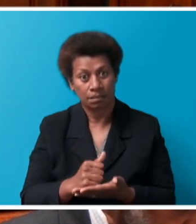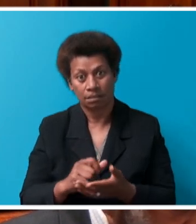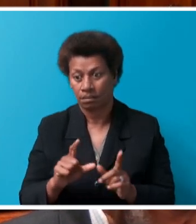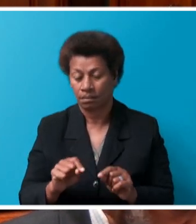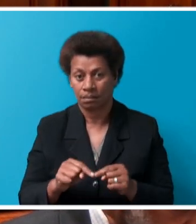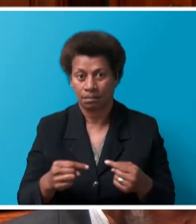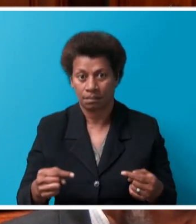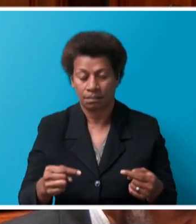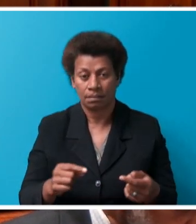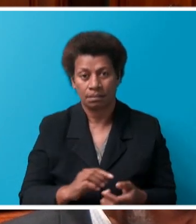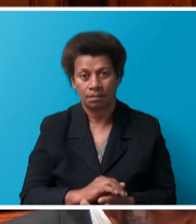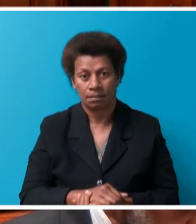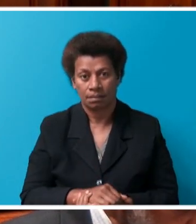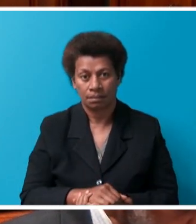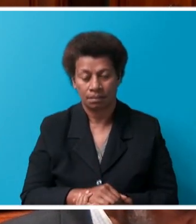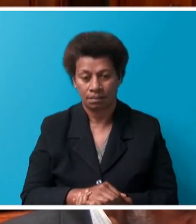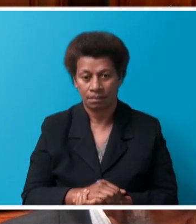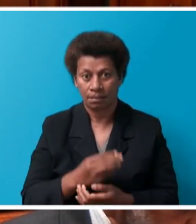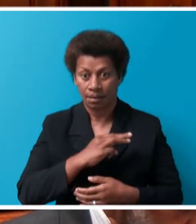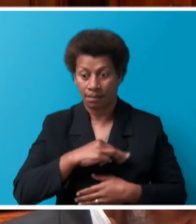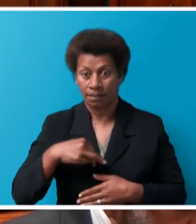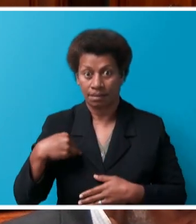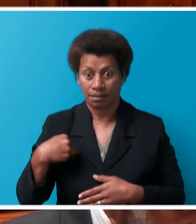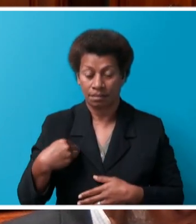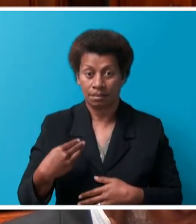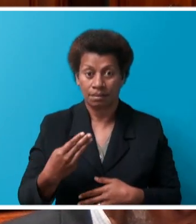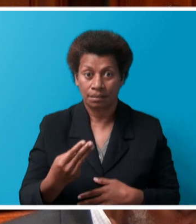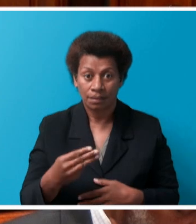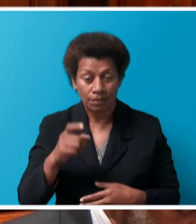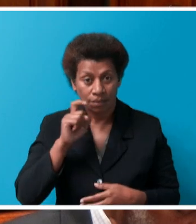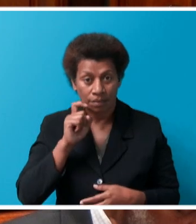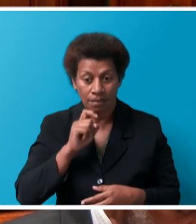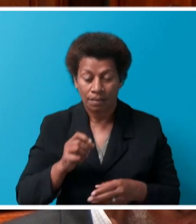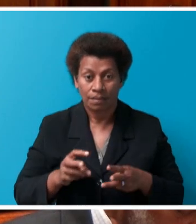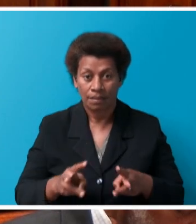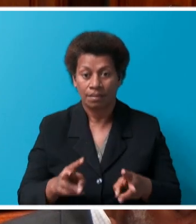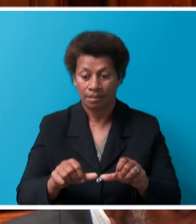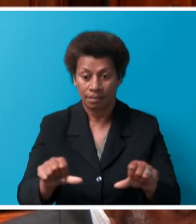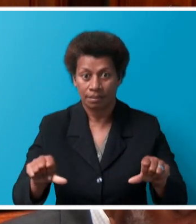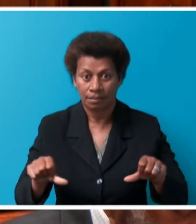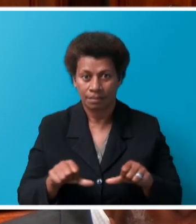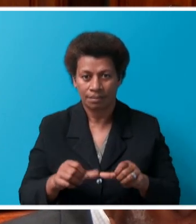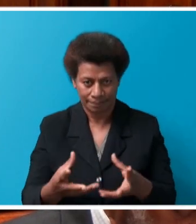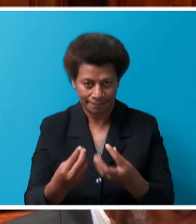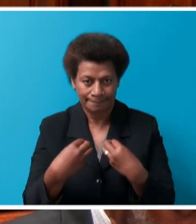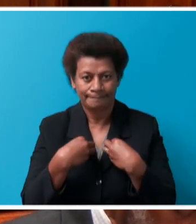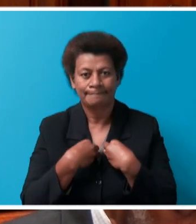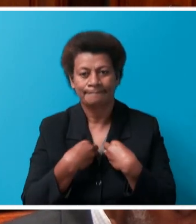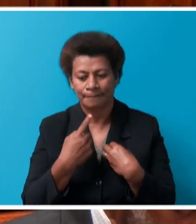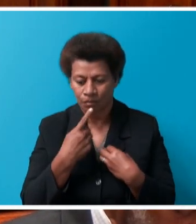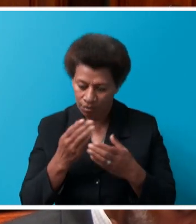The Ministry of Agriculture and Waterways accepts that challenge. We are investing in our farmers, we